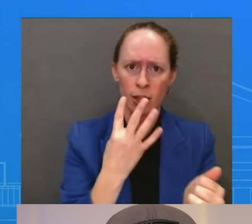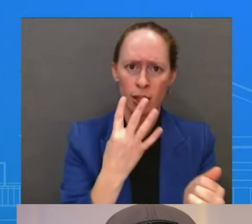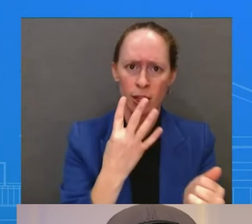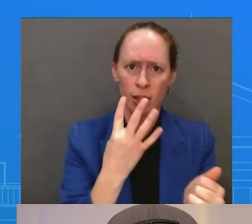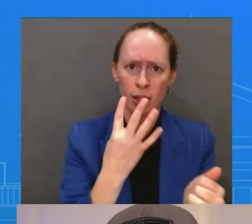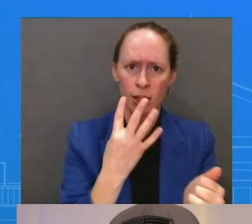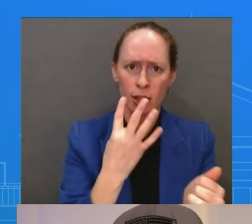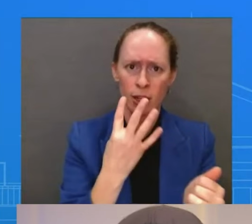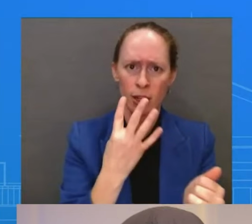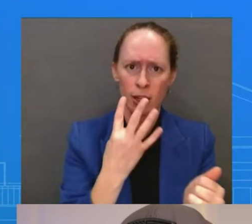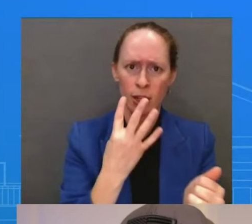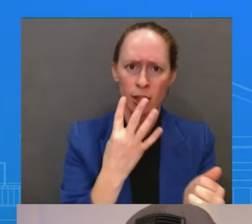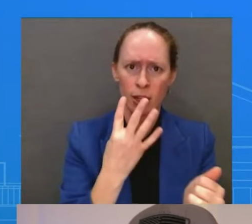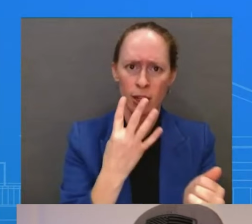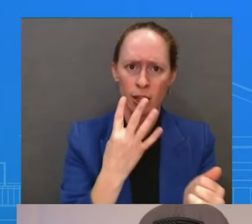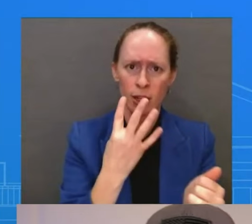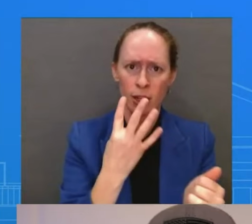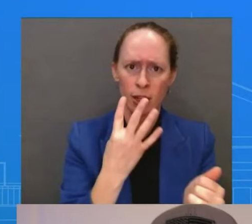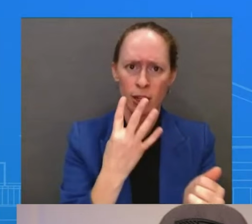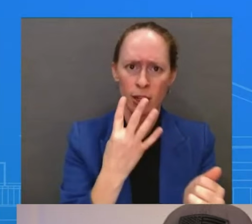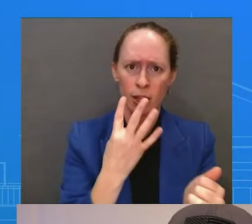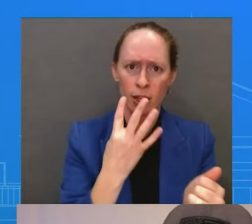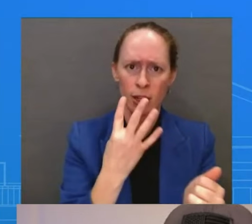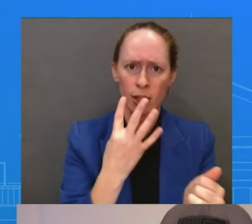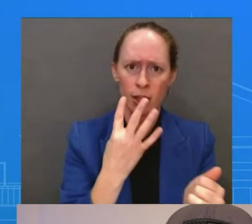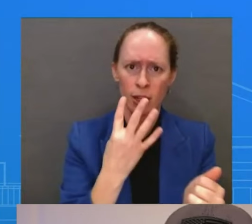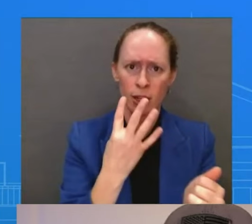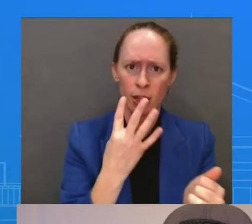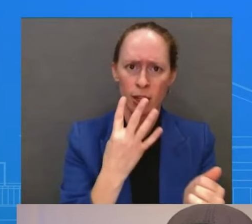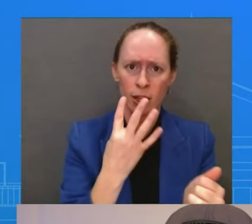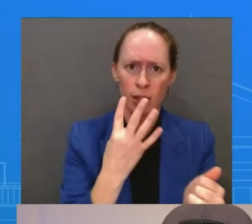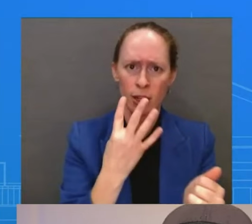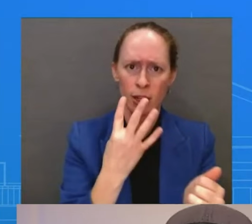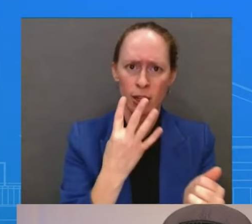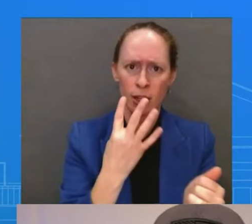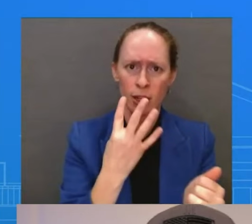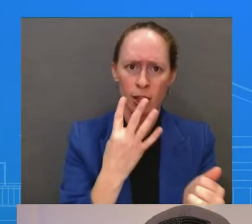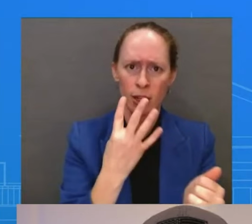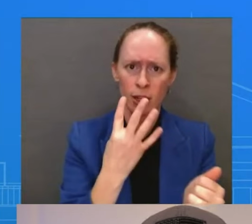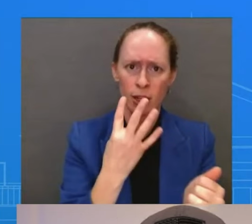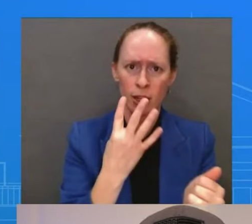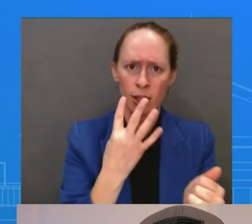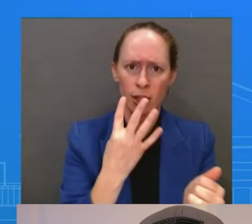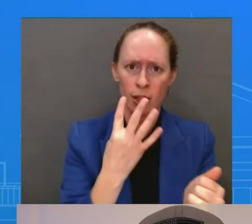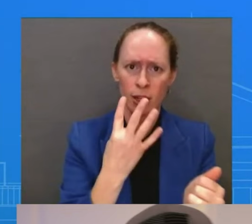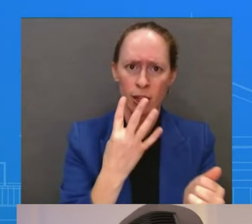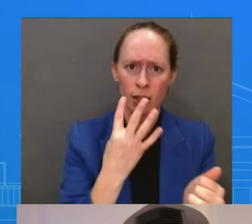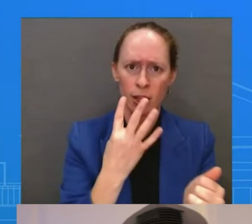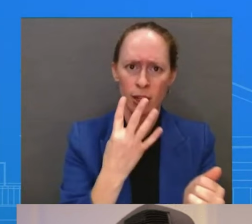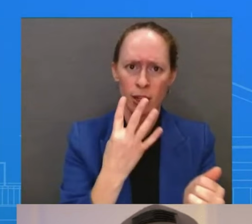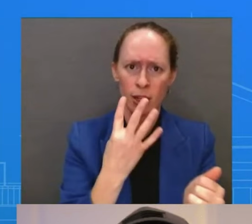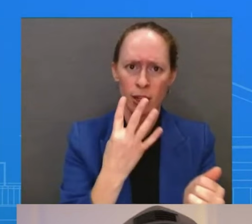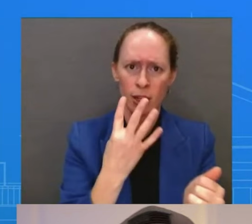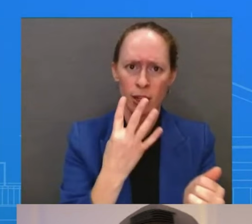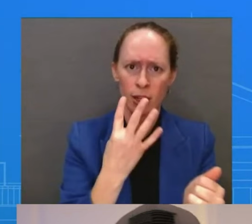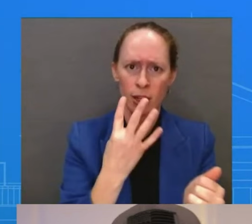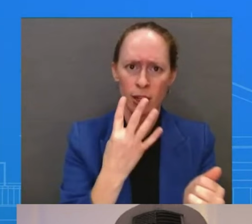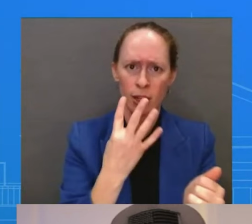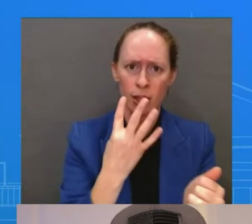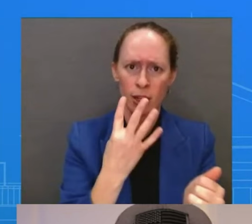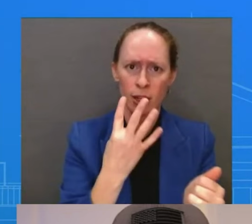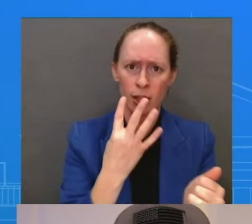blew it off, John. You did blow it off. And by the way, it was Jackie Heinrich that asked the question. And you go, well,